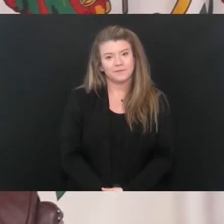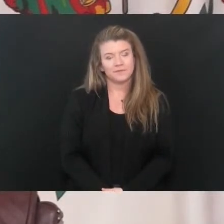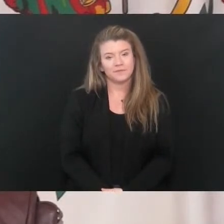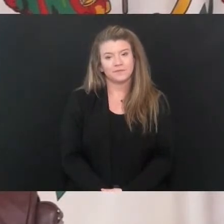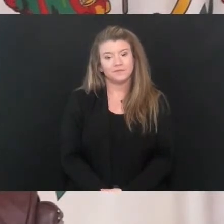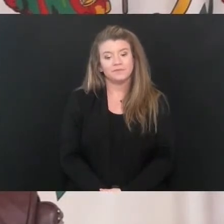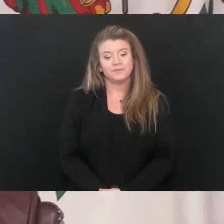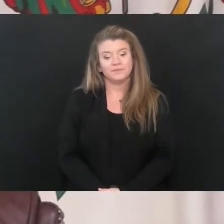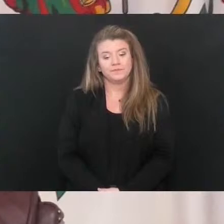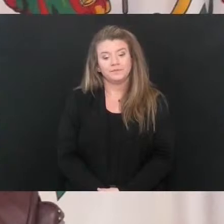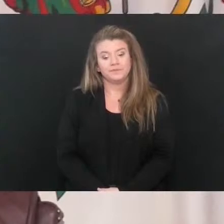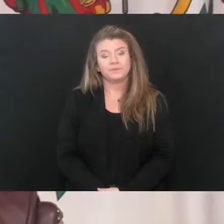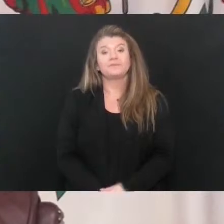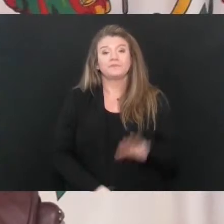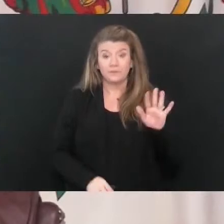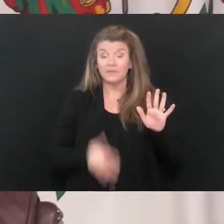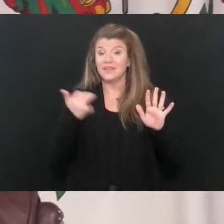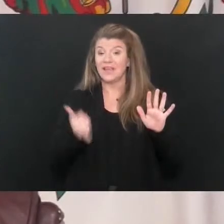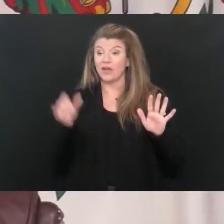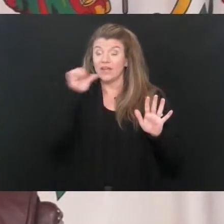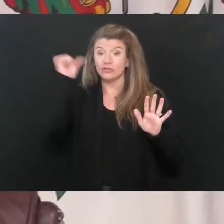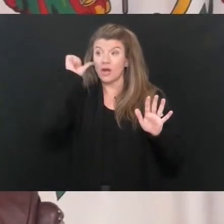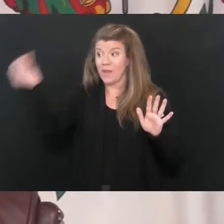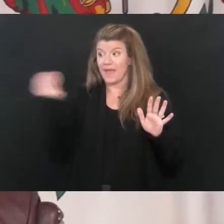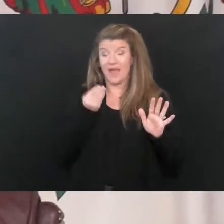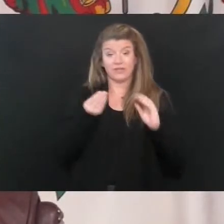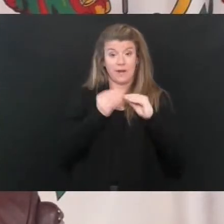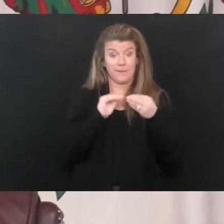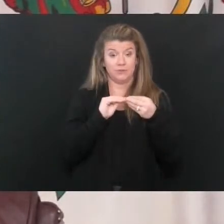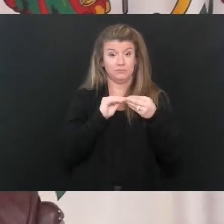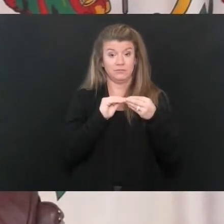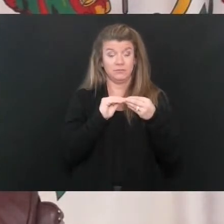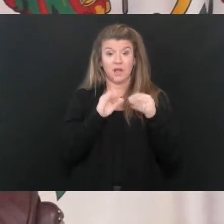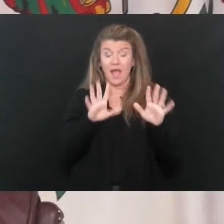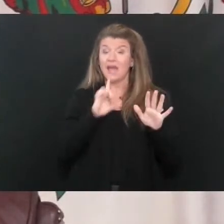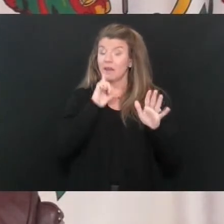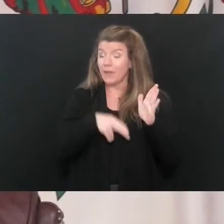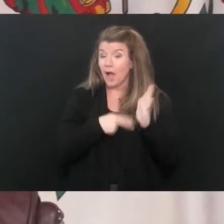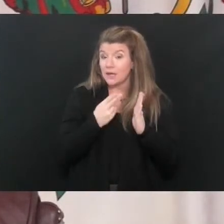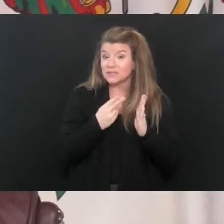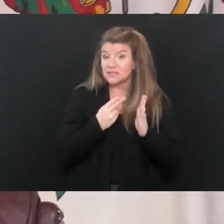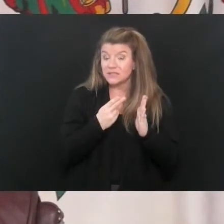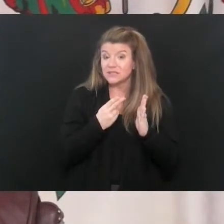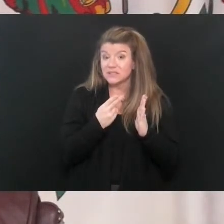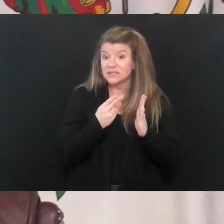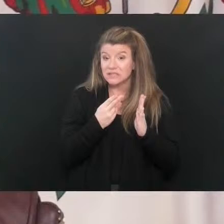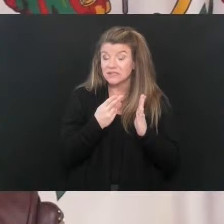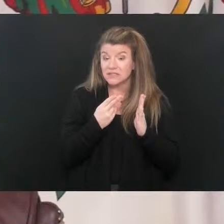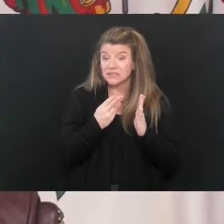Now, we got these numbers yesterday, and to be perfectly honest, I just,